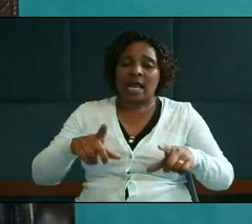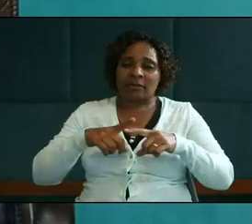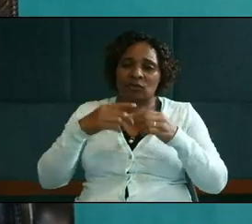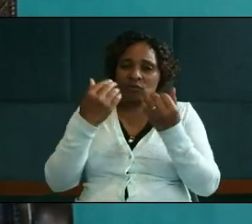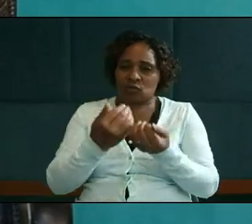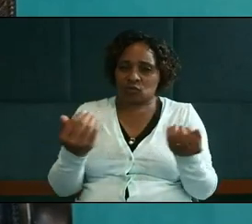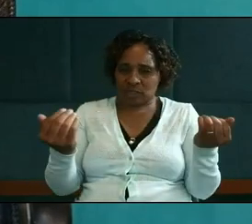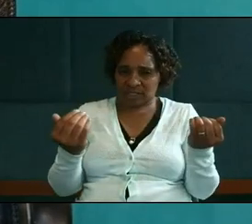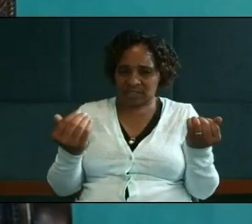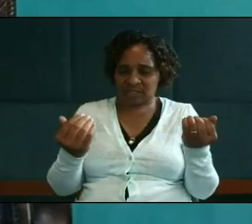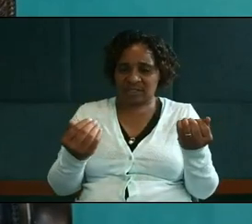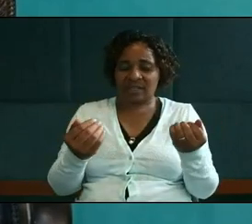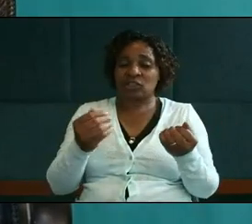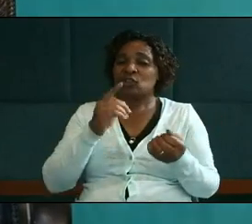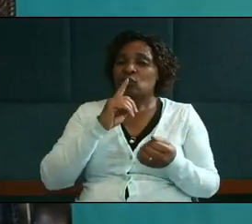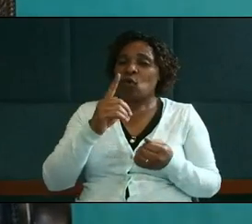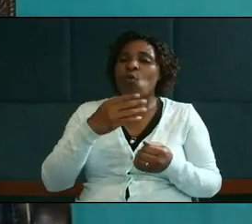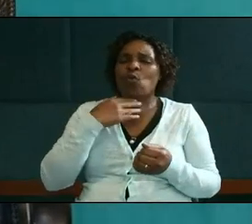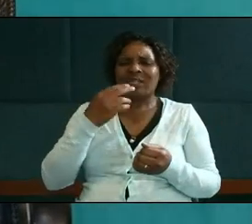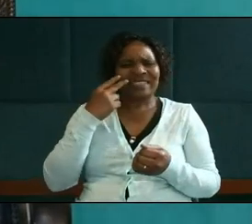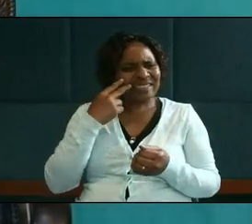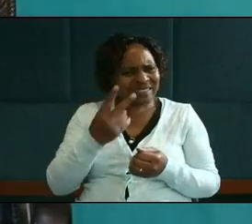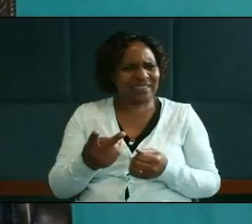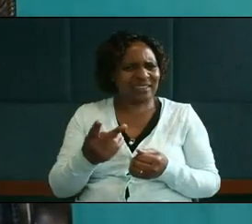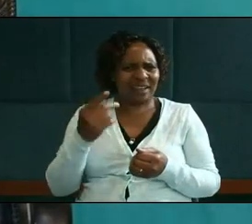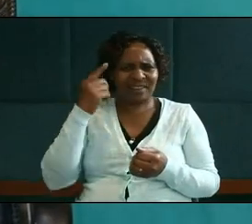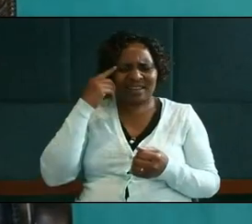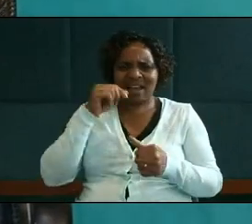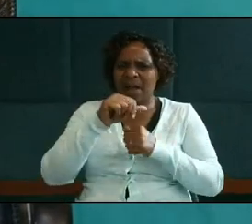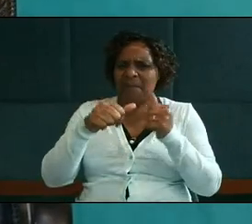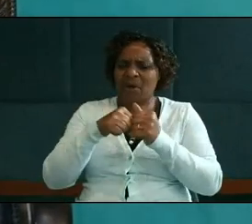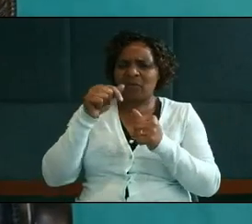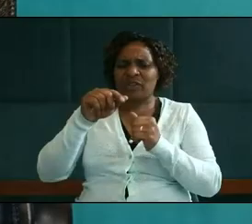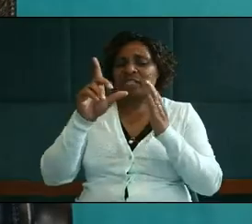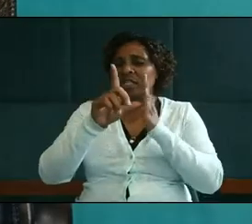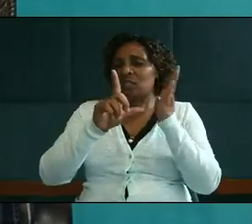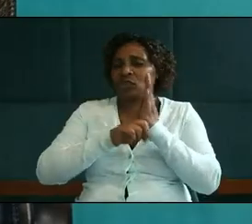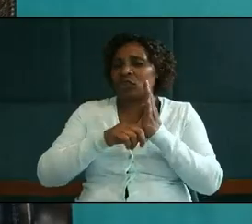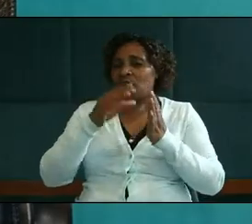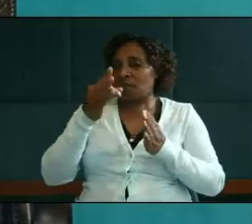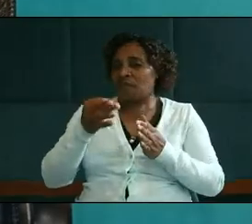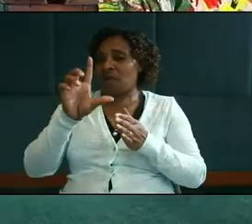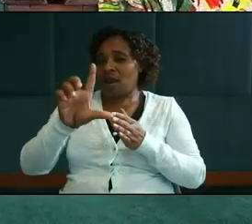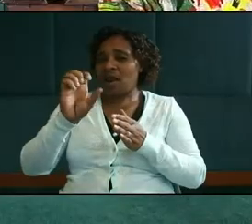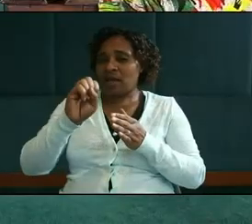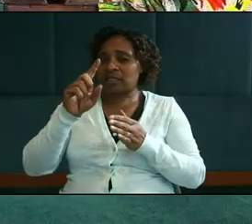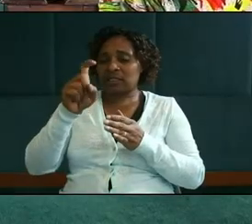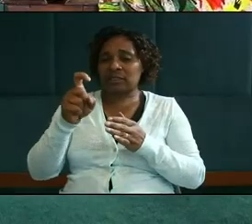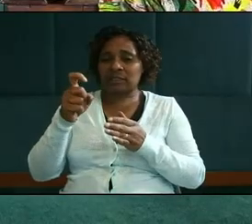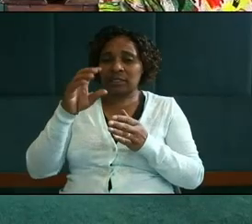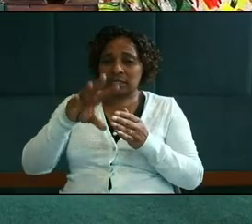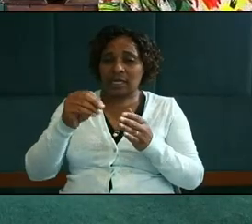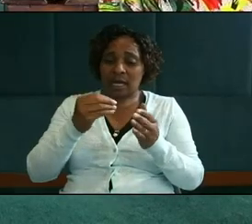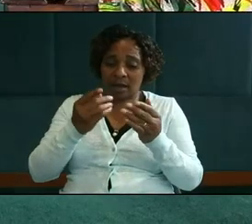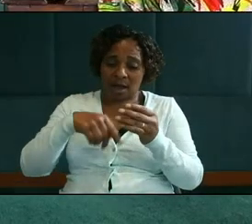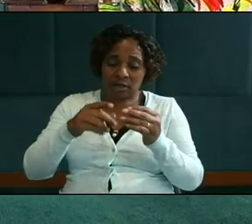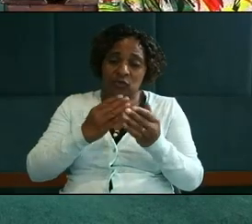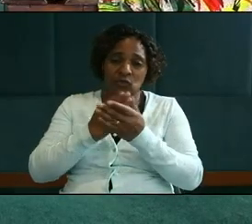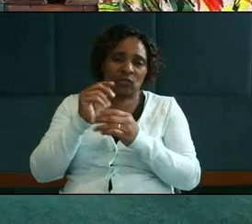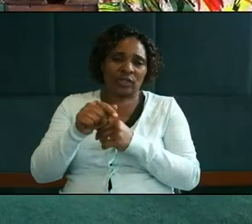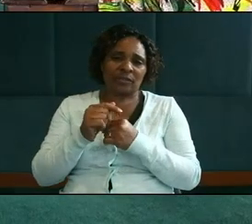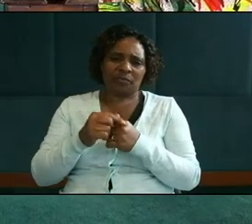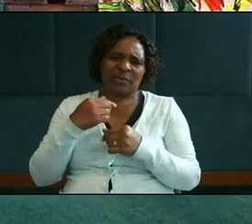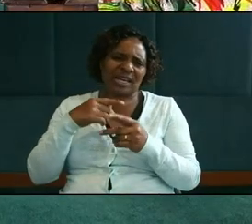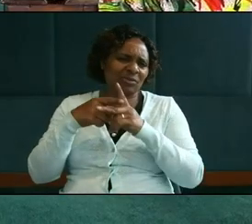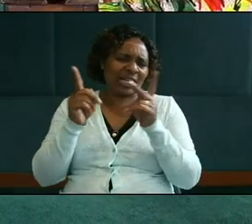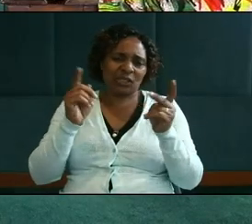children. And so I want us to see, what do we think about this lesson? So Flex, maybe you could take us through that. All right, so I'll start